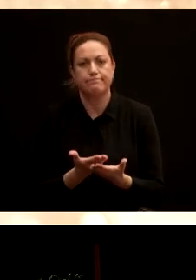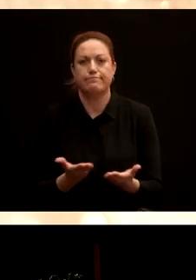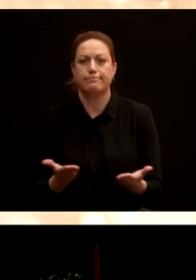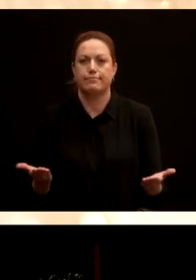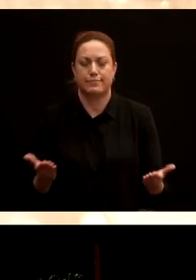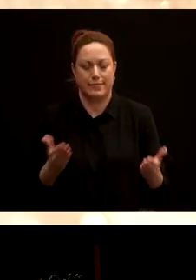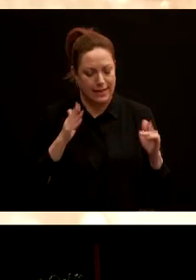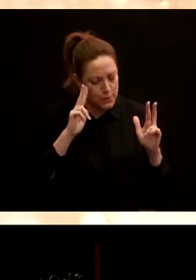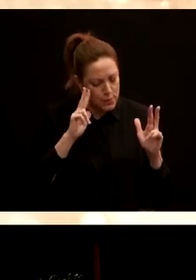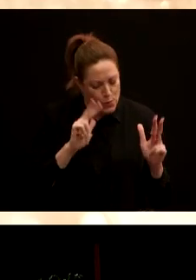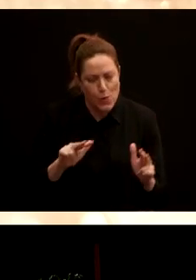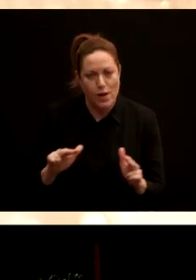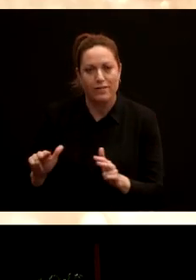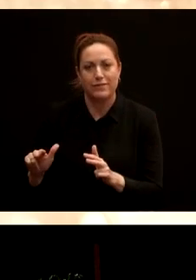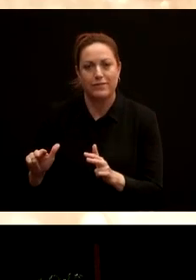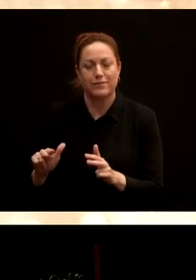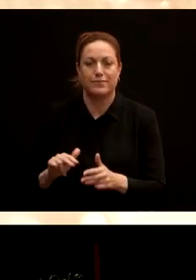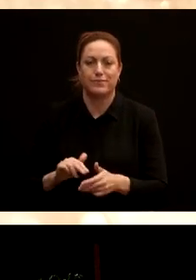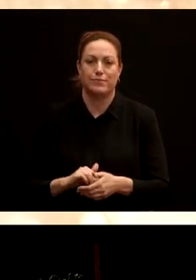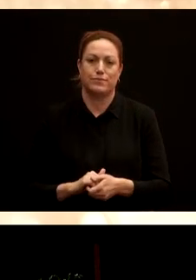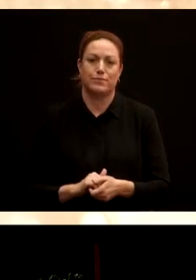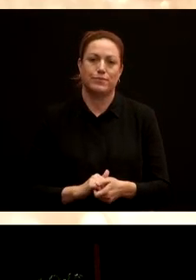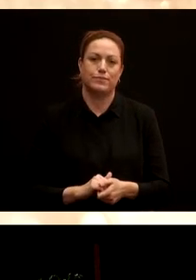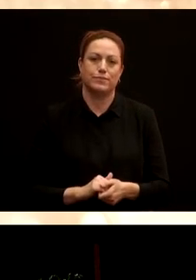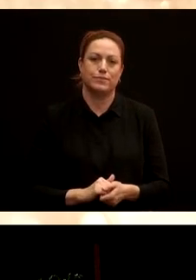and looking after it.